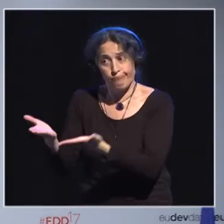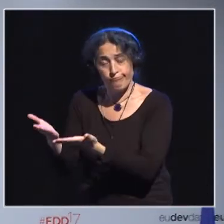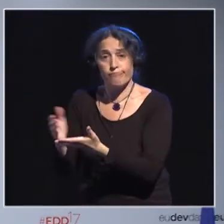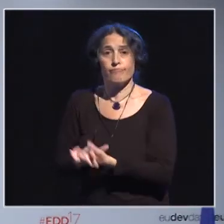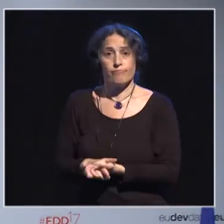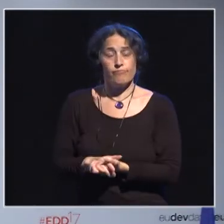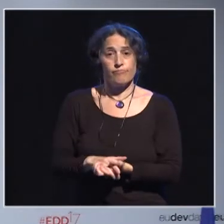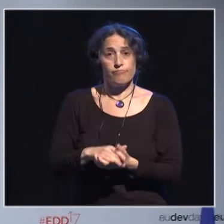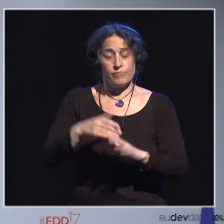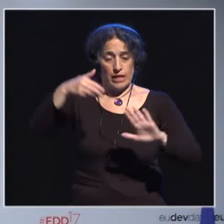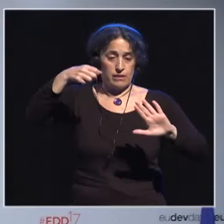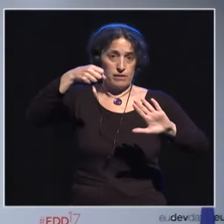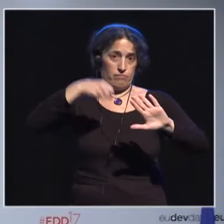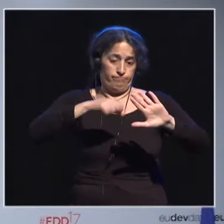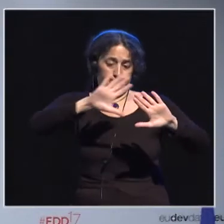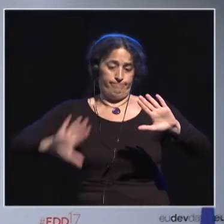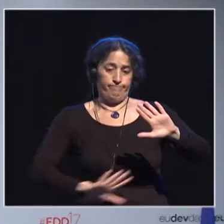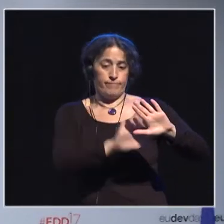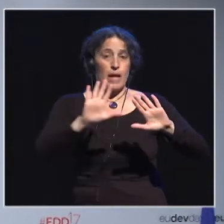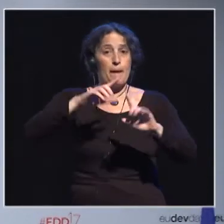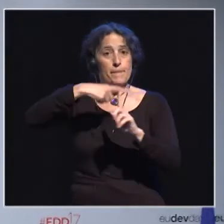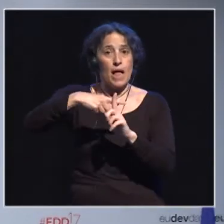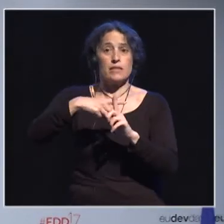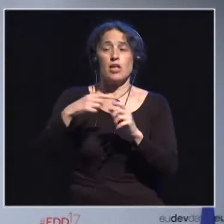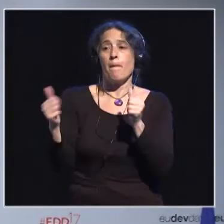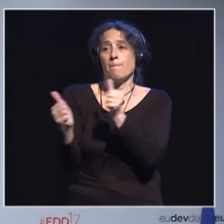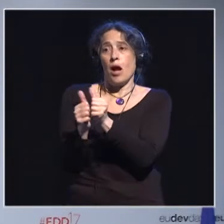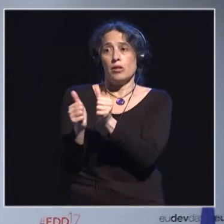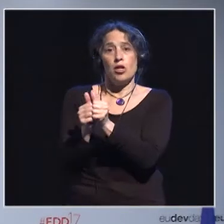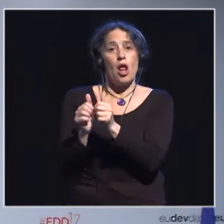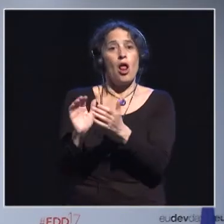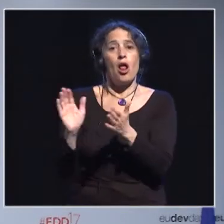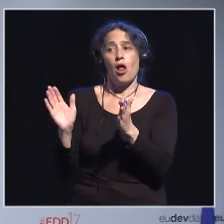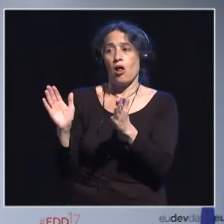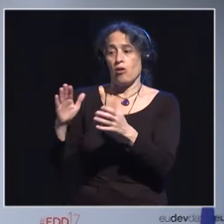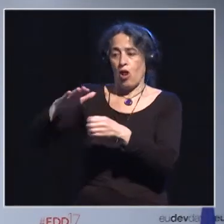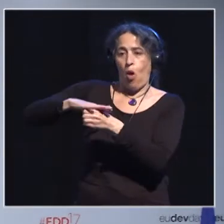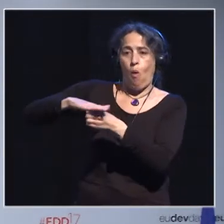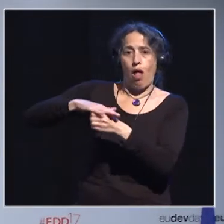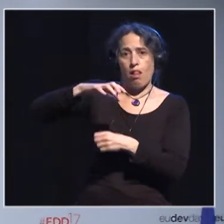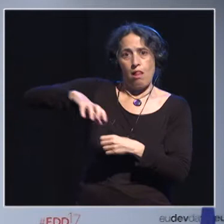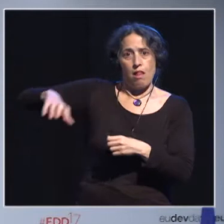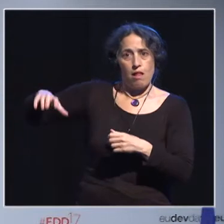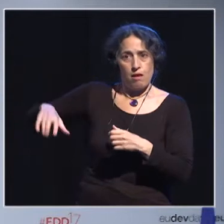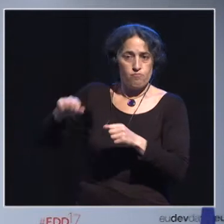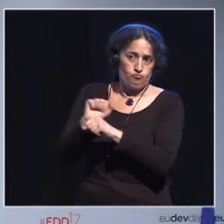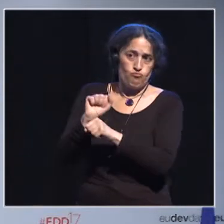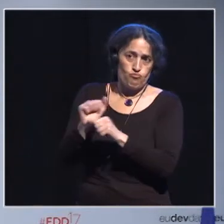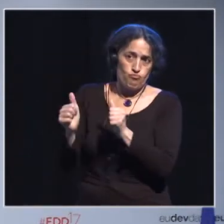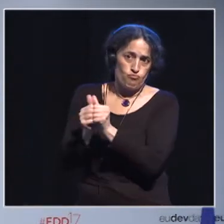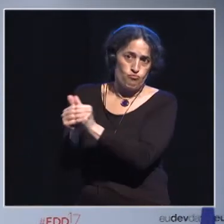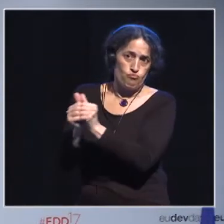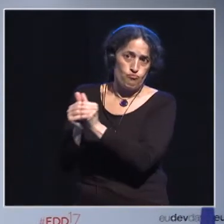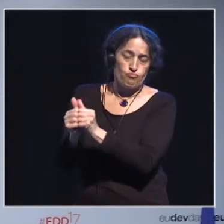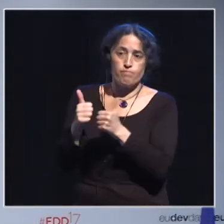also empower local companies because we work in partnership with local companies. Now, to jump on one of the comments that